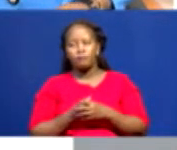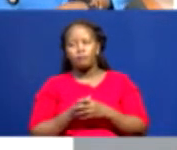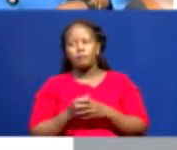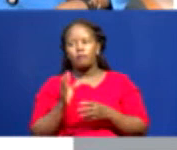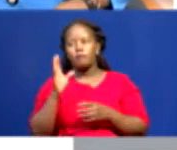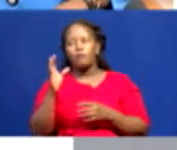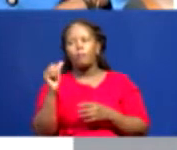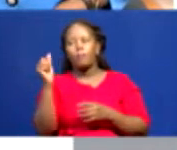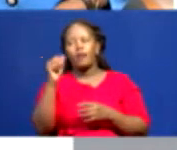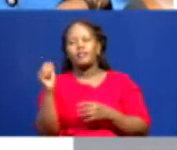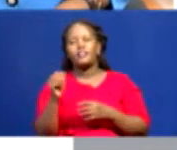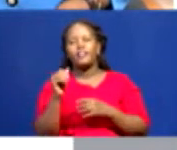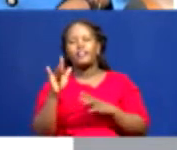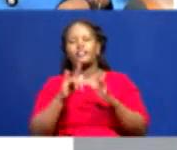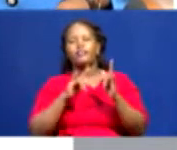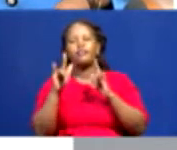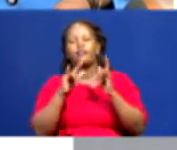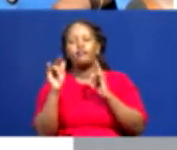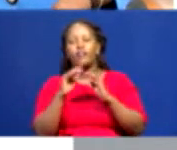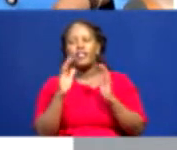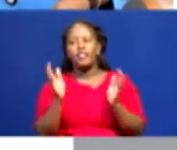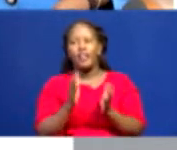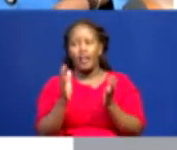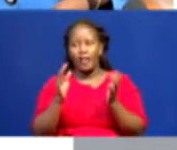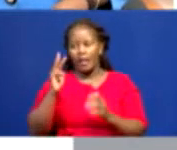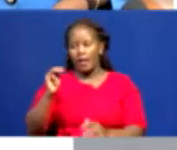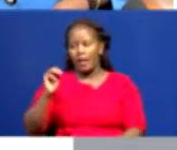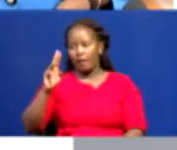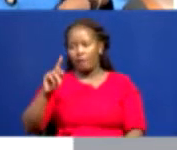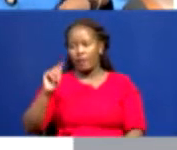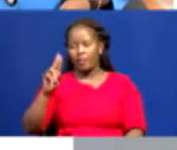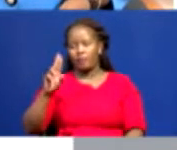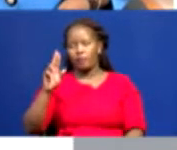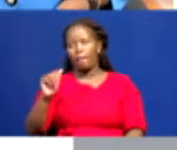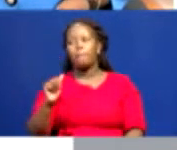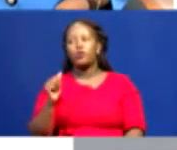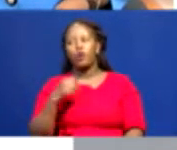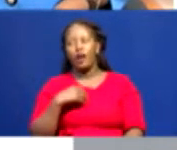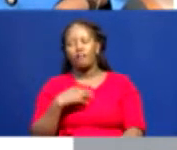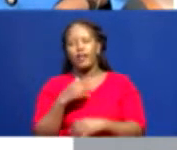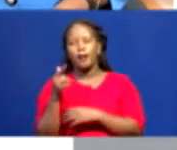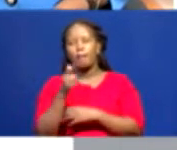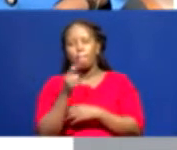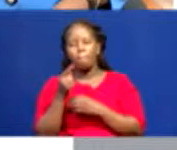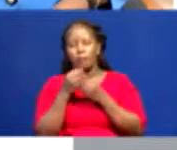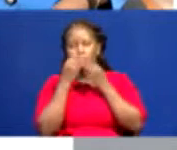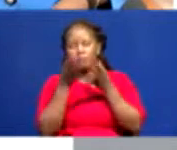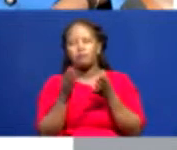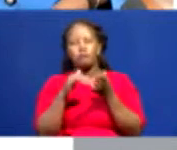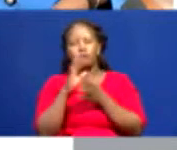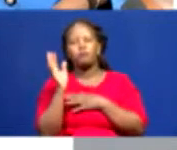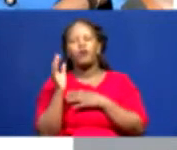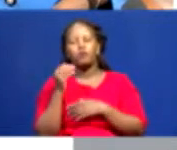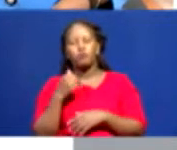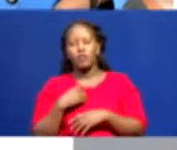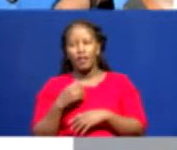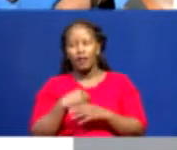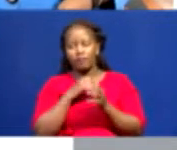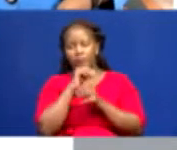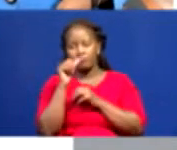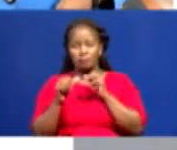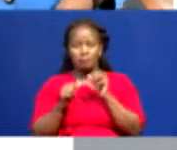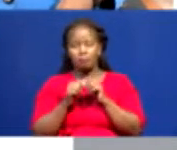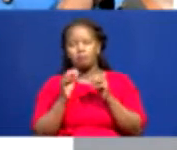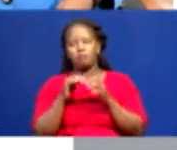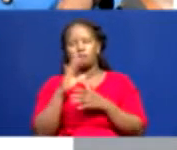Cabinet Secretary for Foreign Affairs Alfred Mutua addressing members of the press. Be sure to catch up with more details in regards to the same